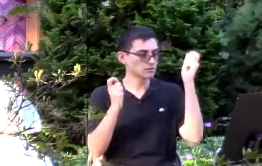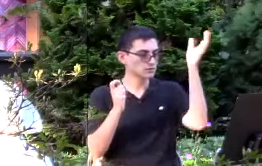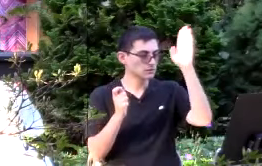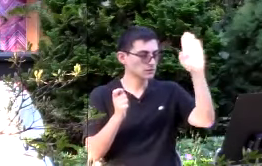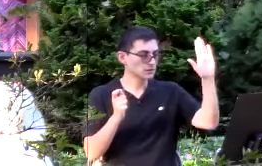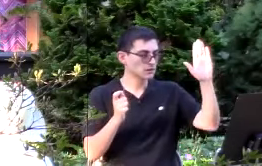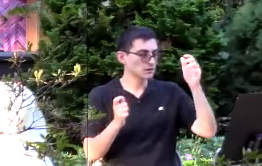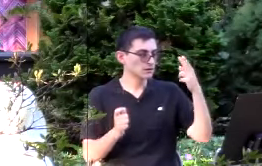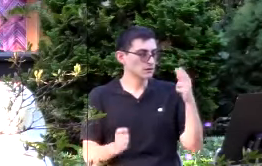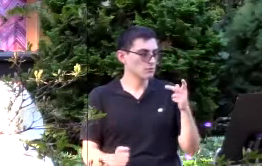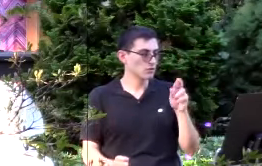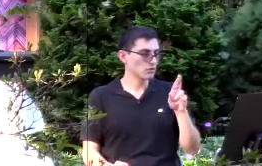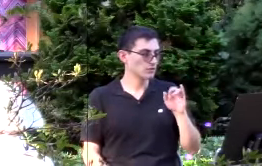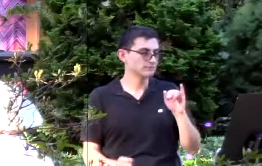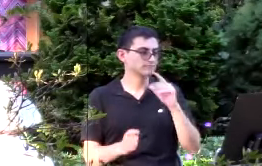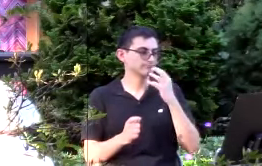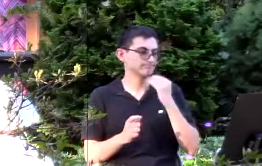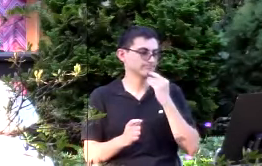Yerushalayim. We'll continue now on page